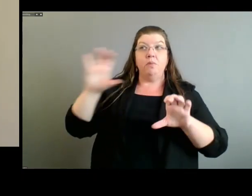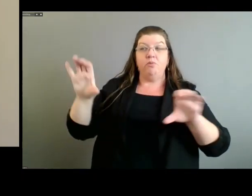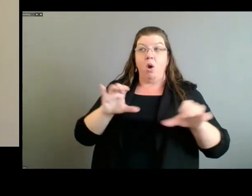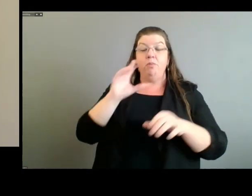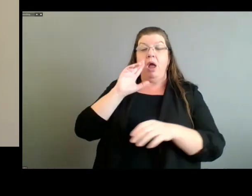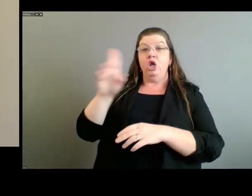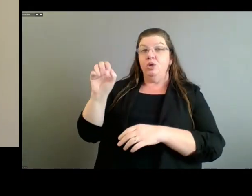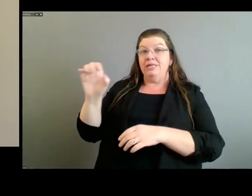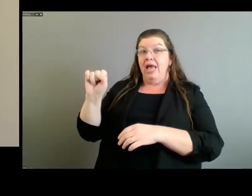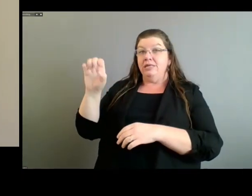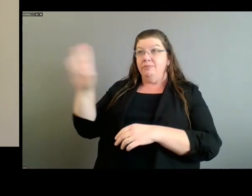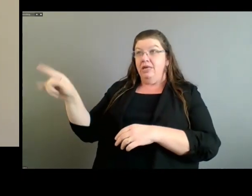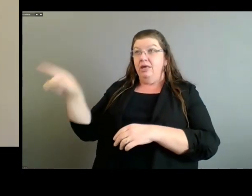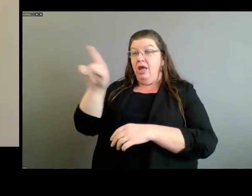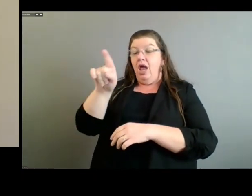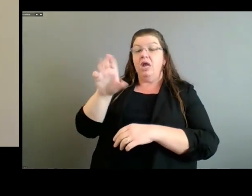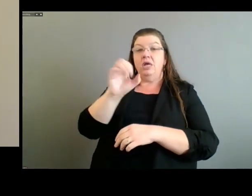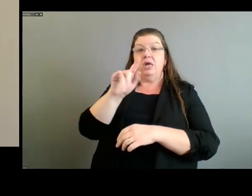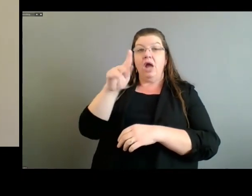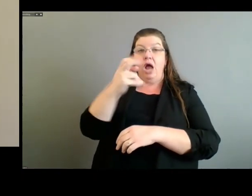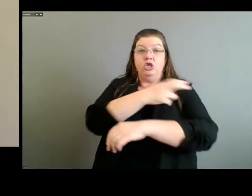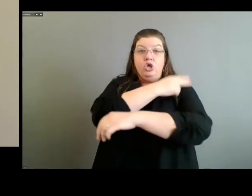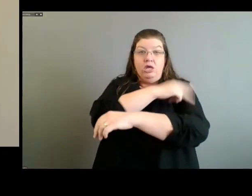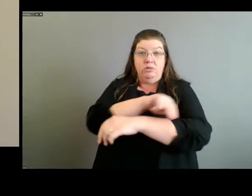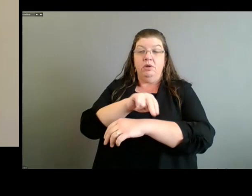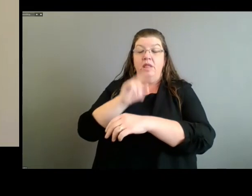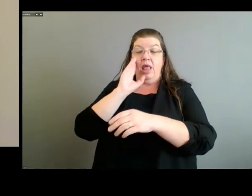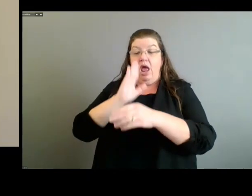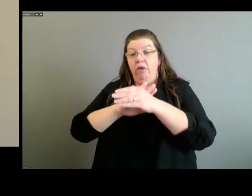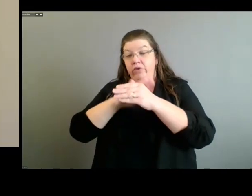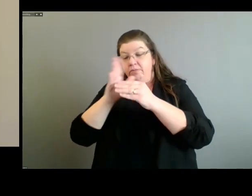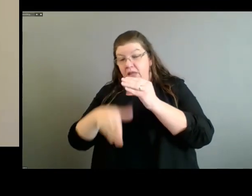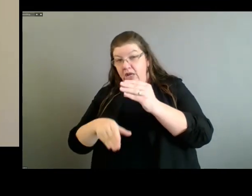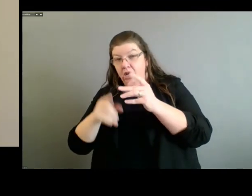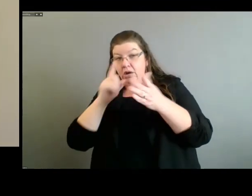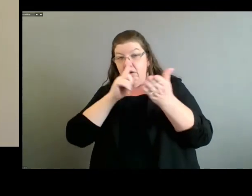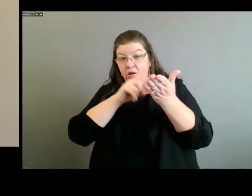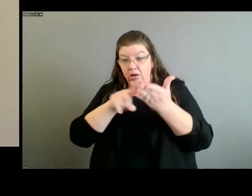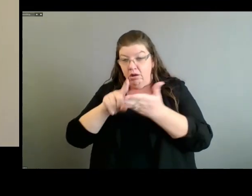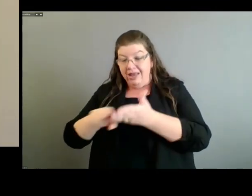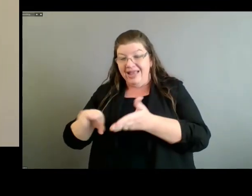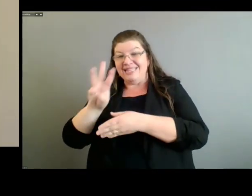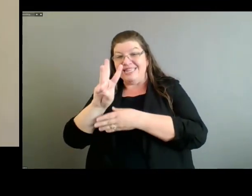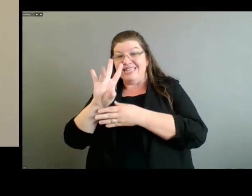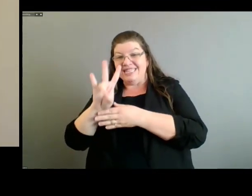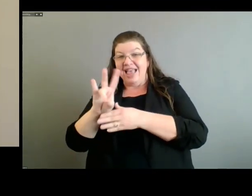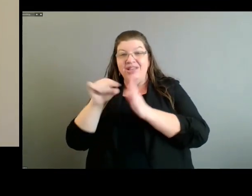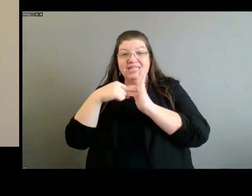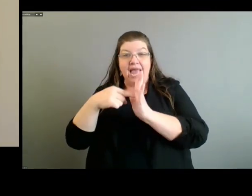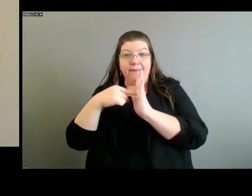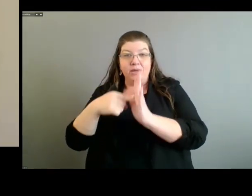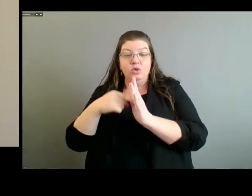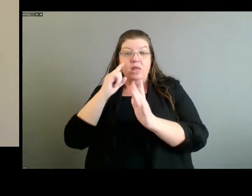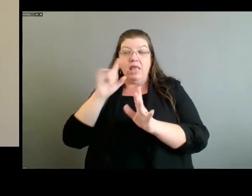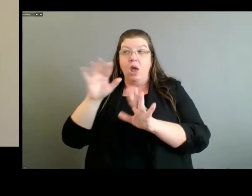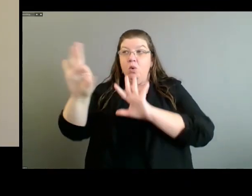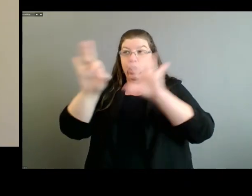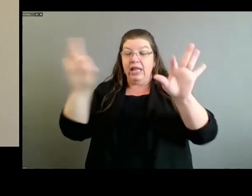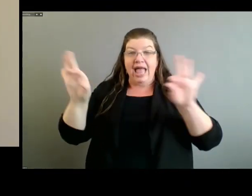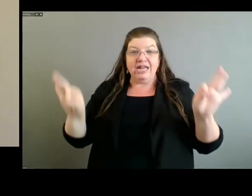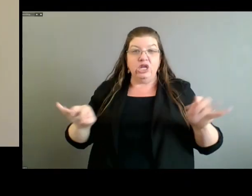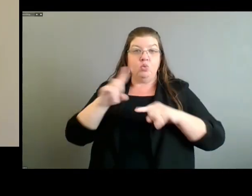Health has completed the sequencing now of 67 samples that were collected randomly in